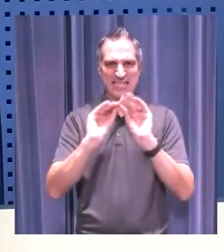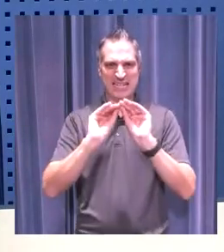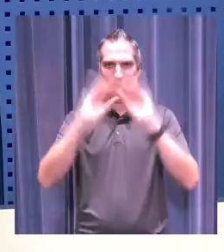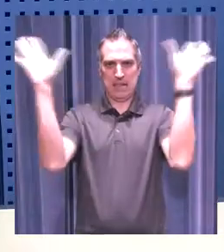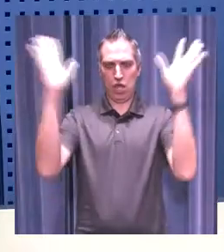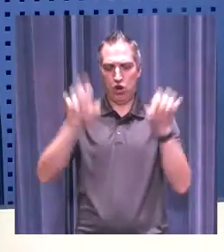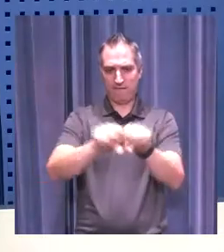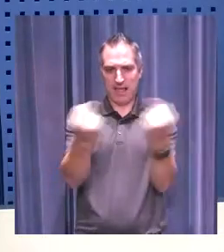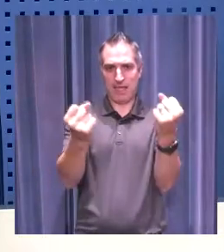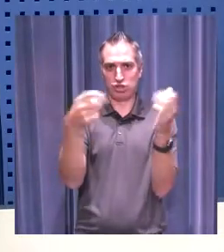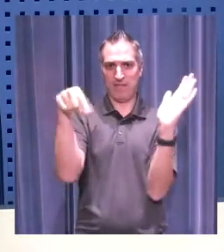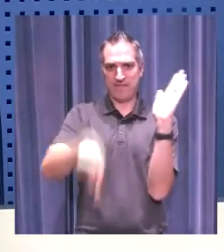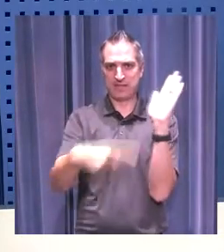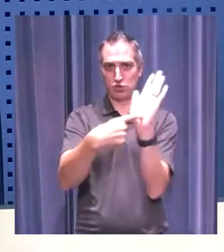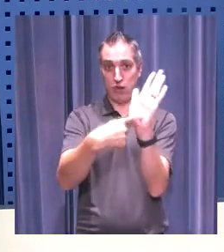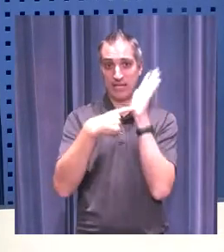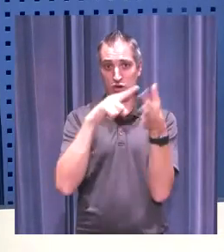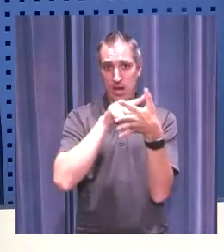this criterion.